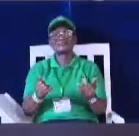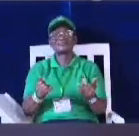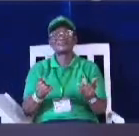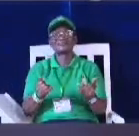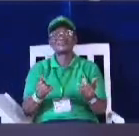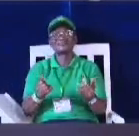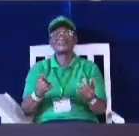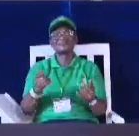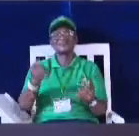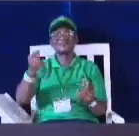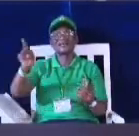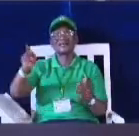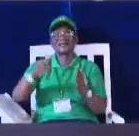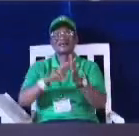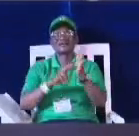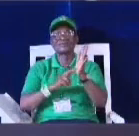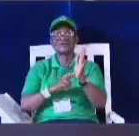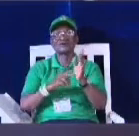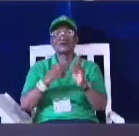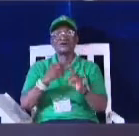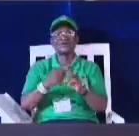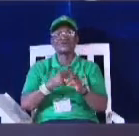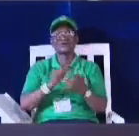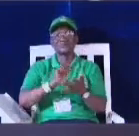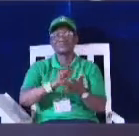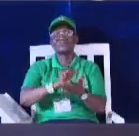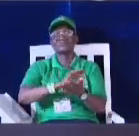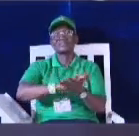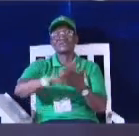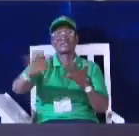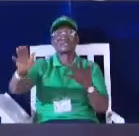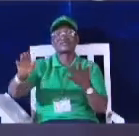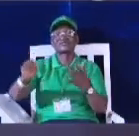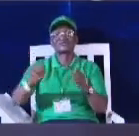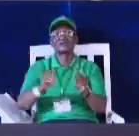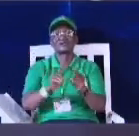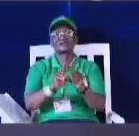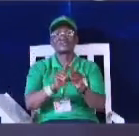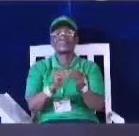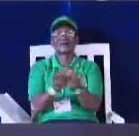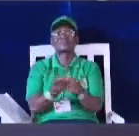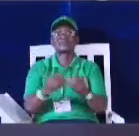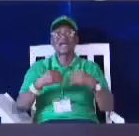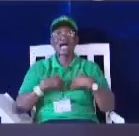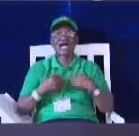the report from the sanitation department has come.